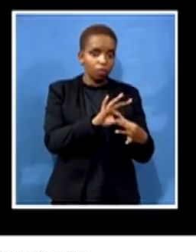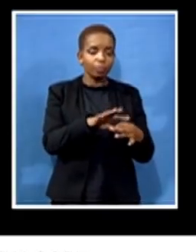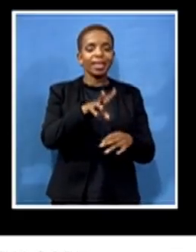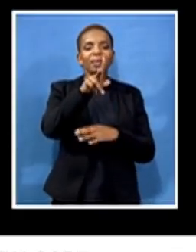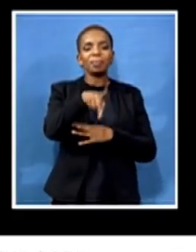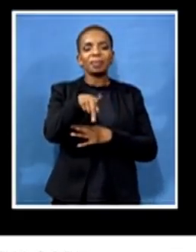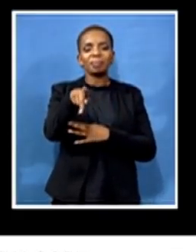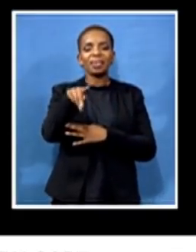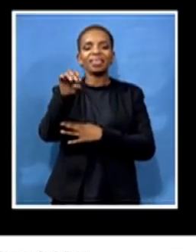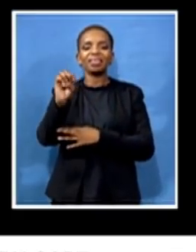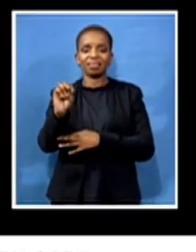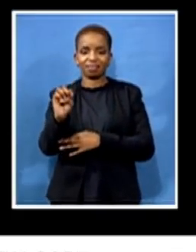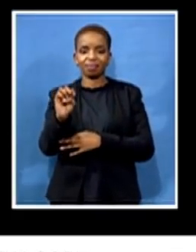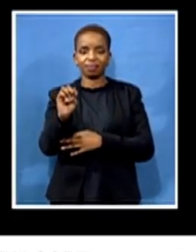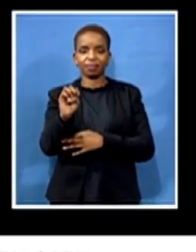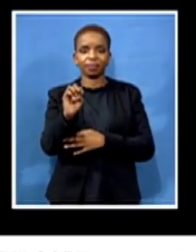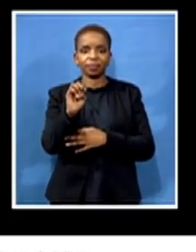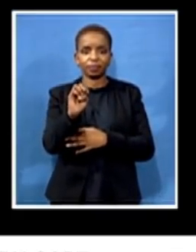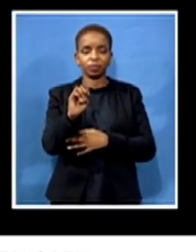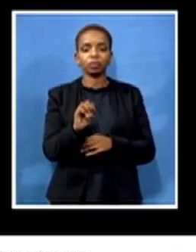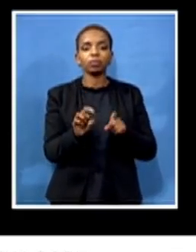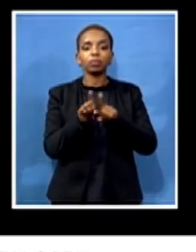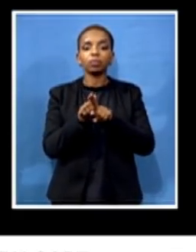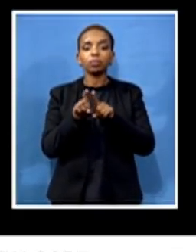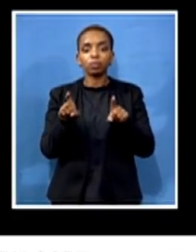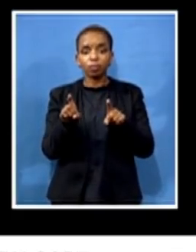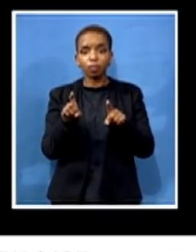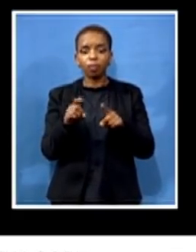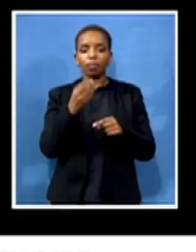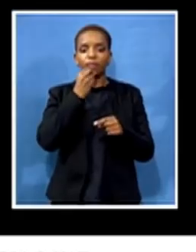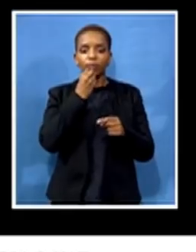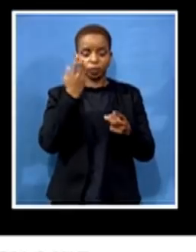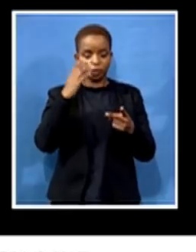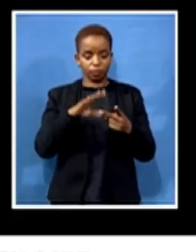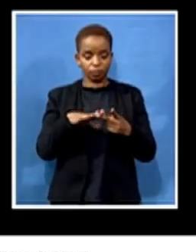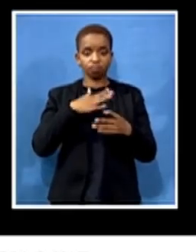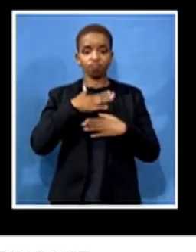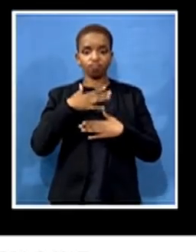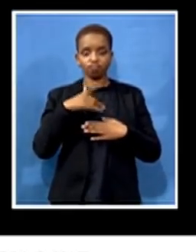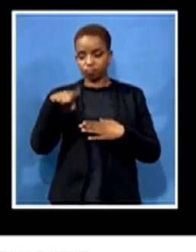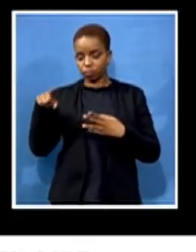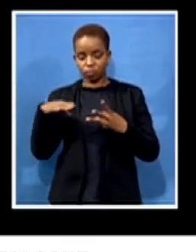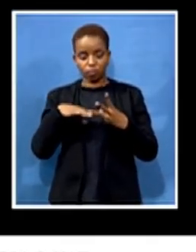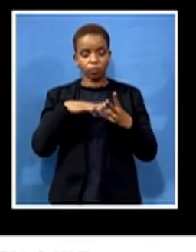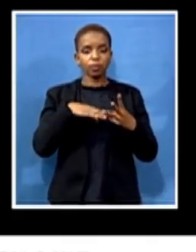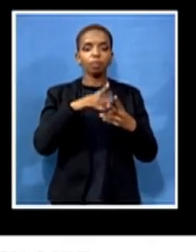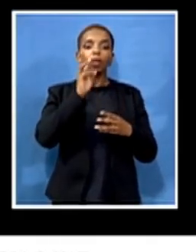acquisition, the food parcels, the water tankering are in place, because it is quite important to ensure